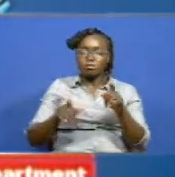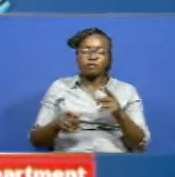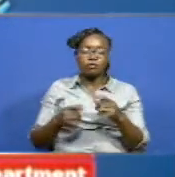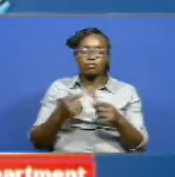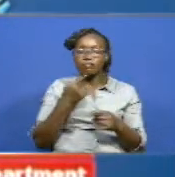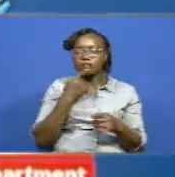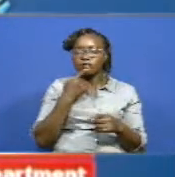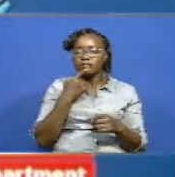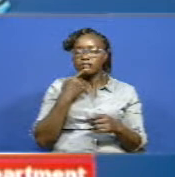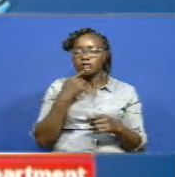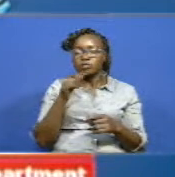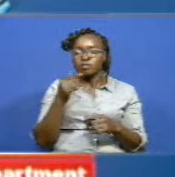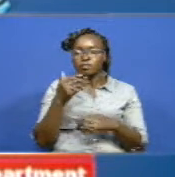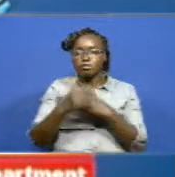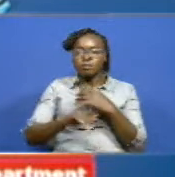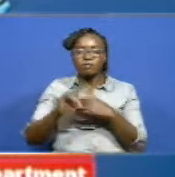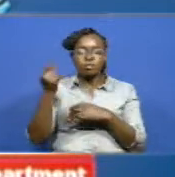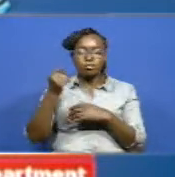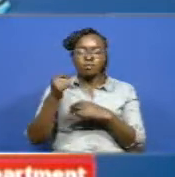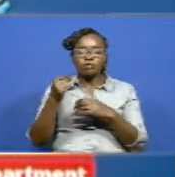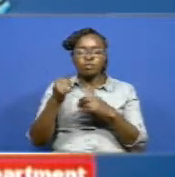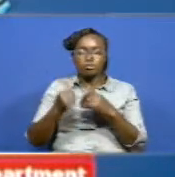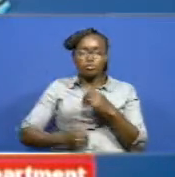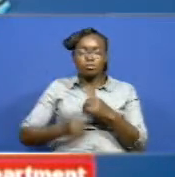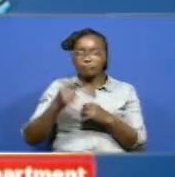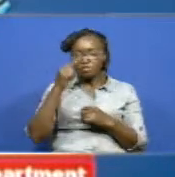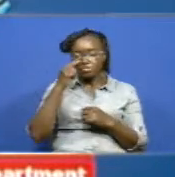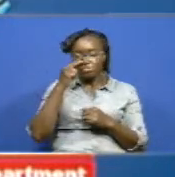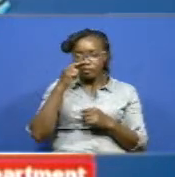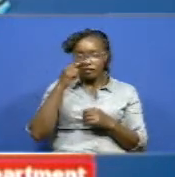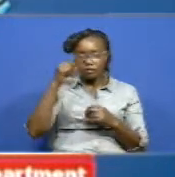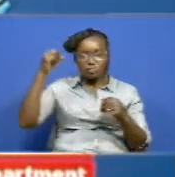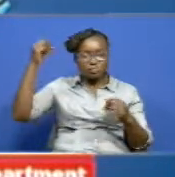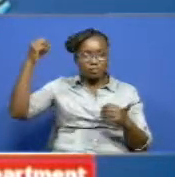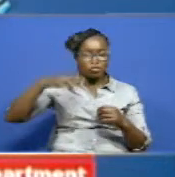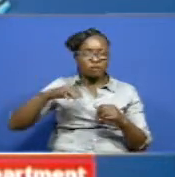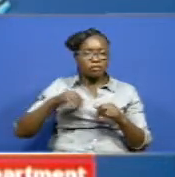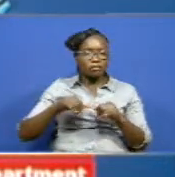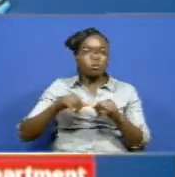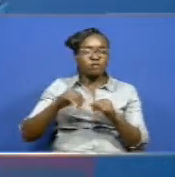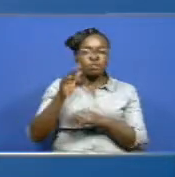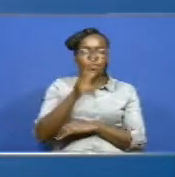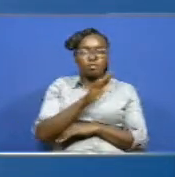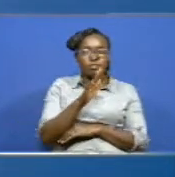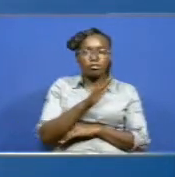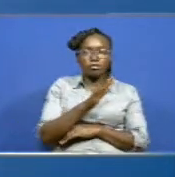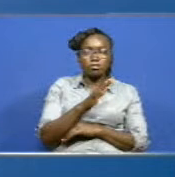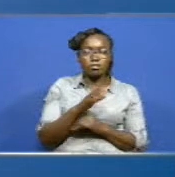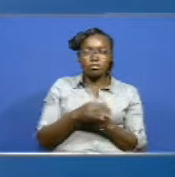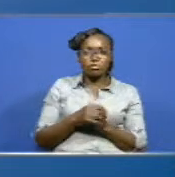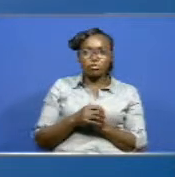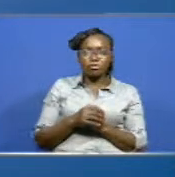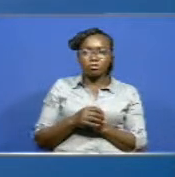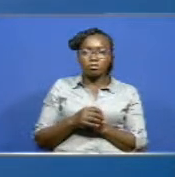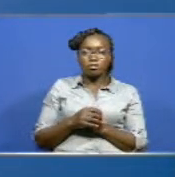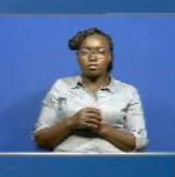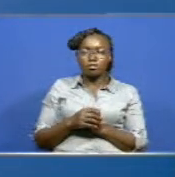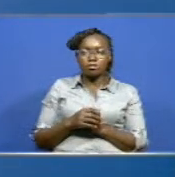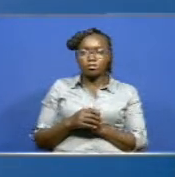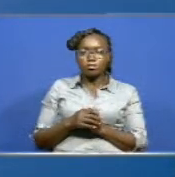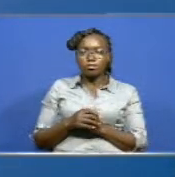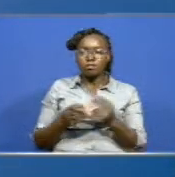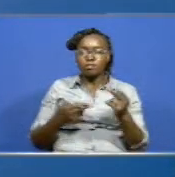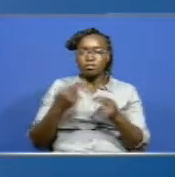Basin and areas bordering Kenya and South Sudan expect sunny intervals in the afternoon. As far as the temperatures are concerned, highs